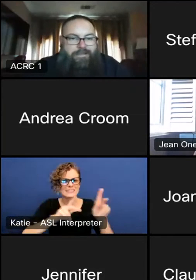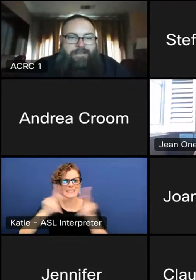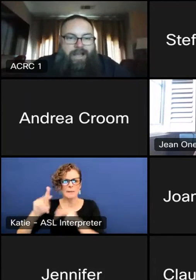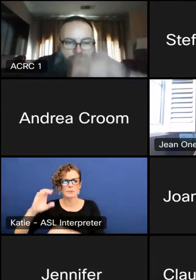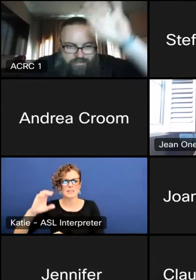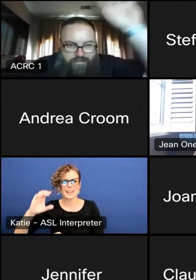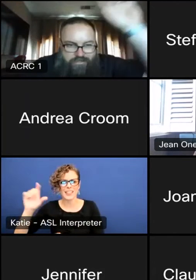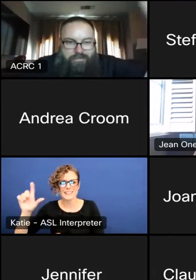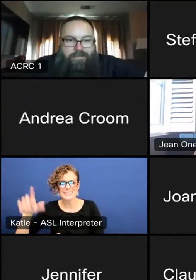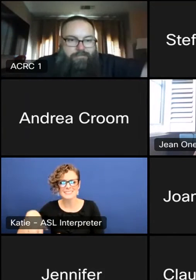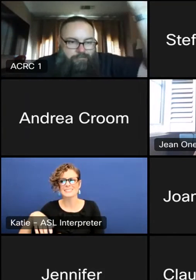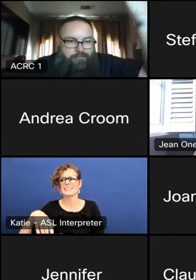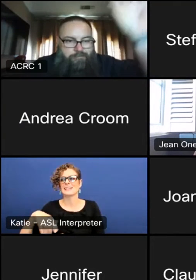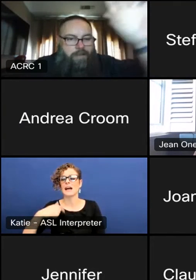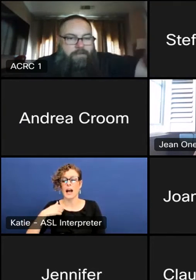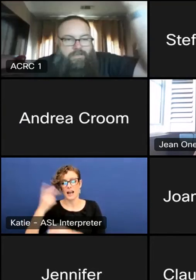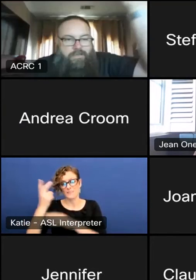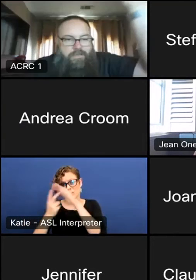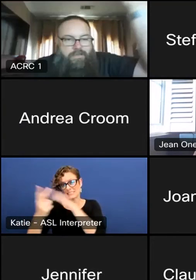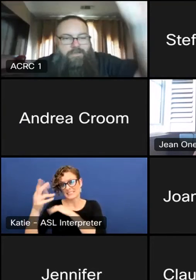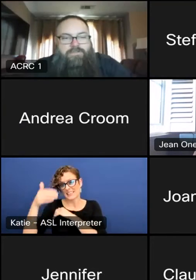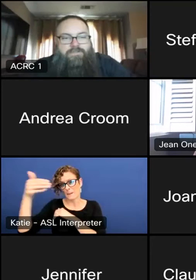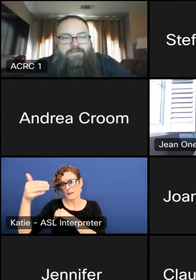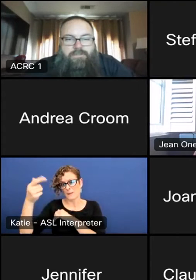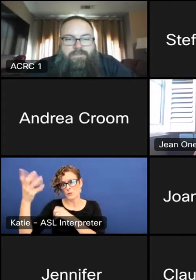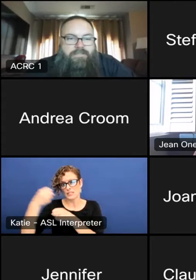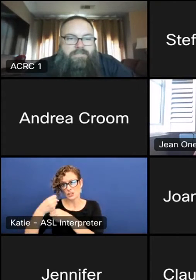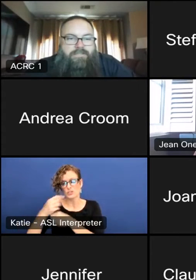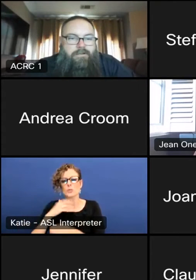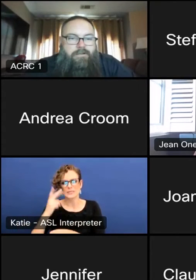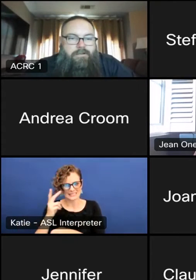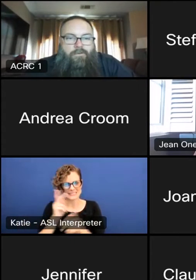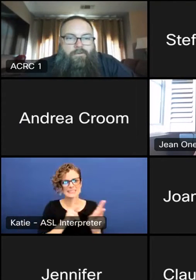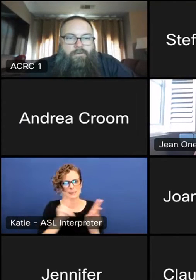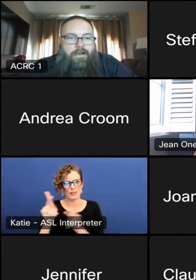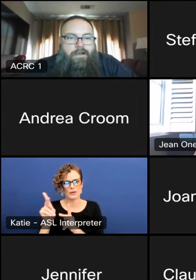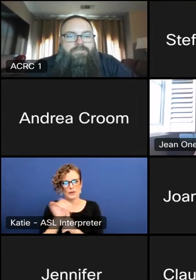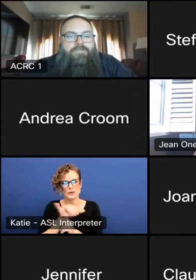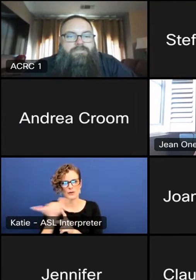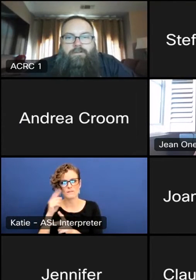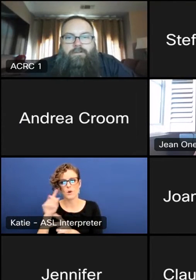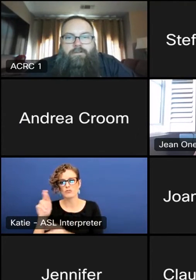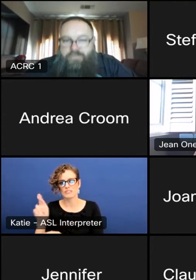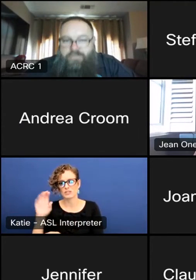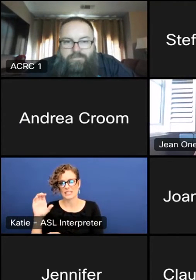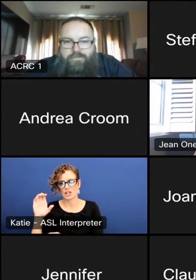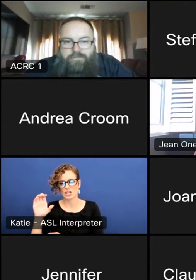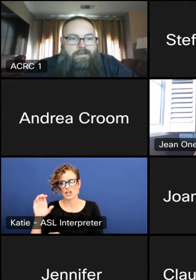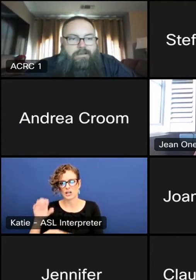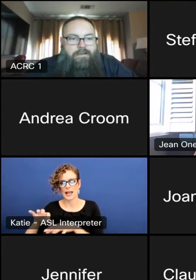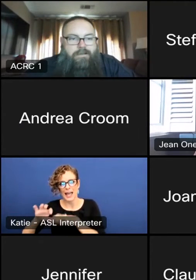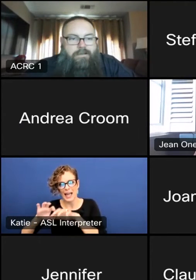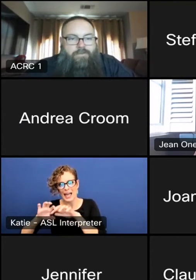licensing. I foresee that in the upcoming years, you will see something very similar for regional center actions that are